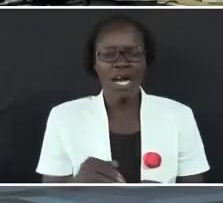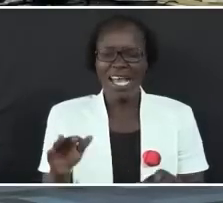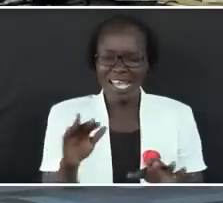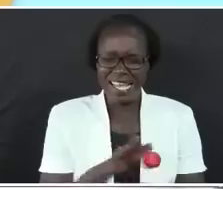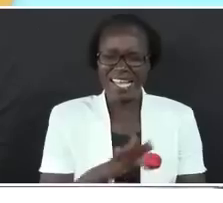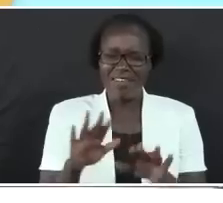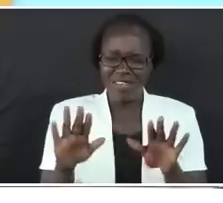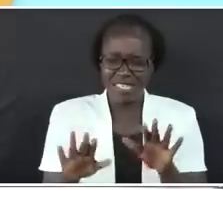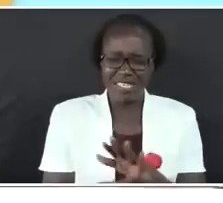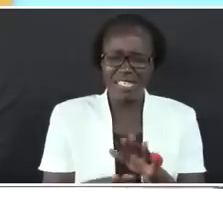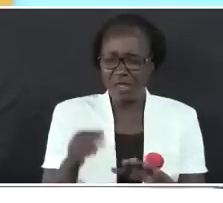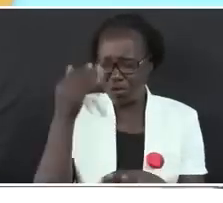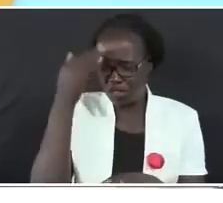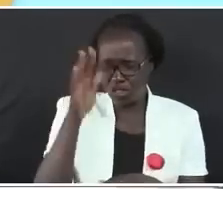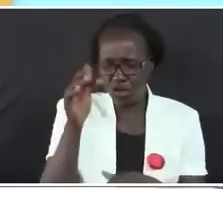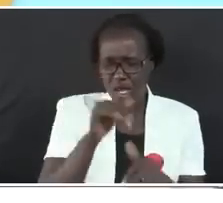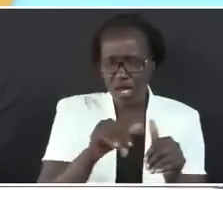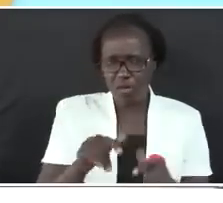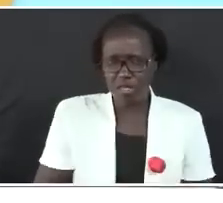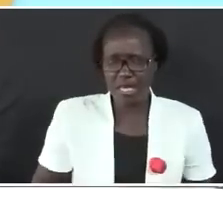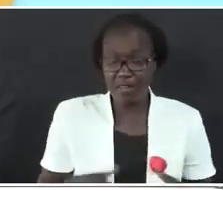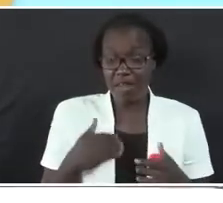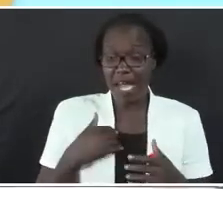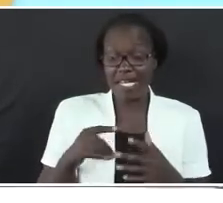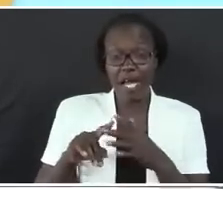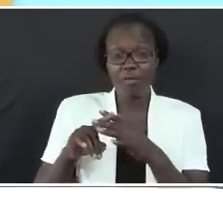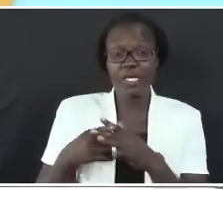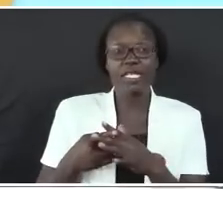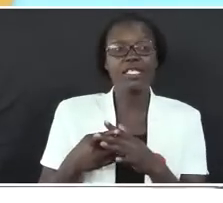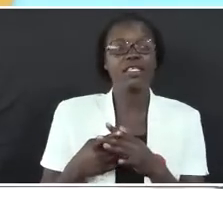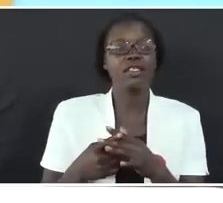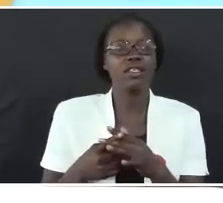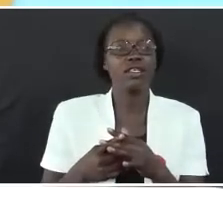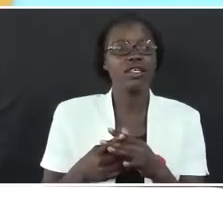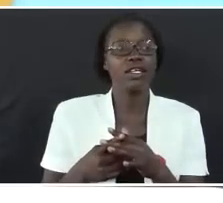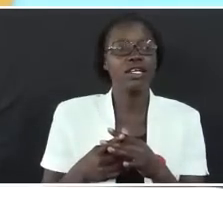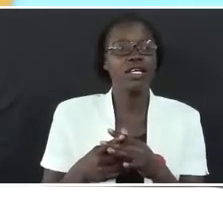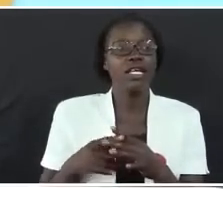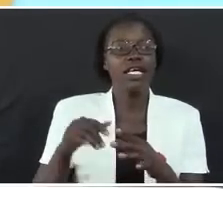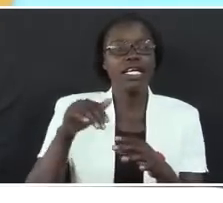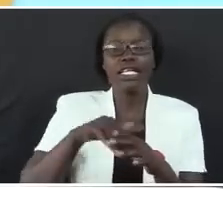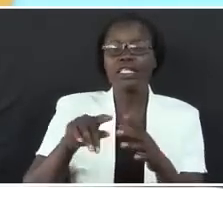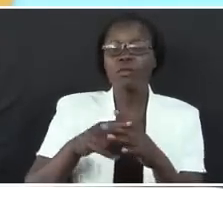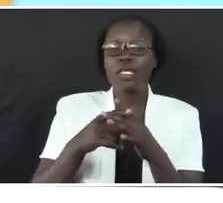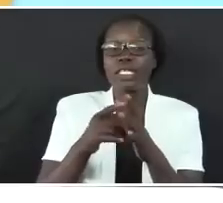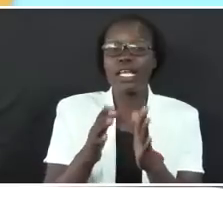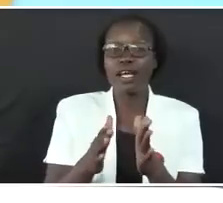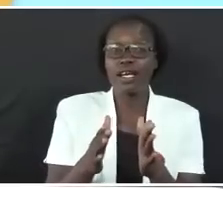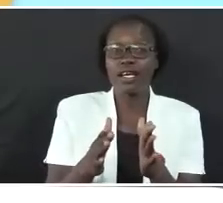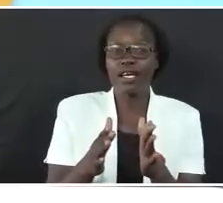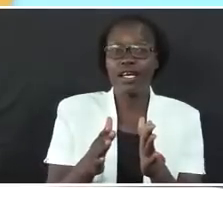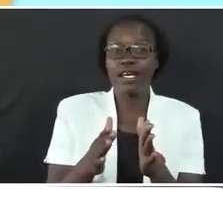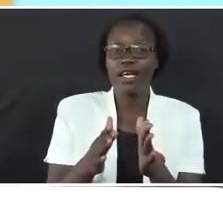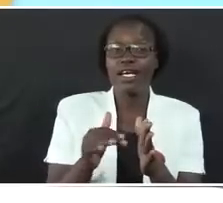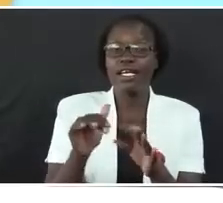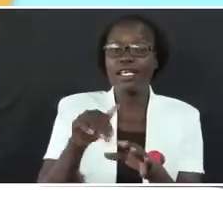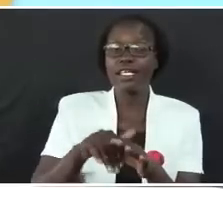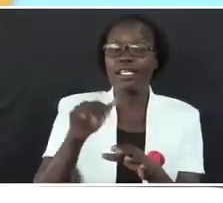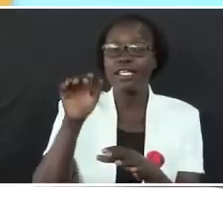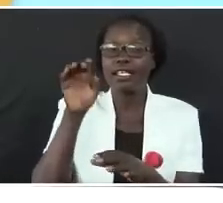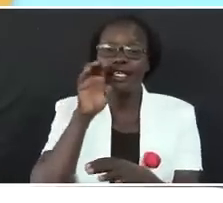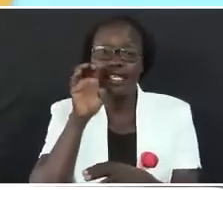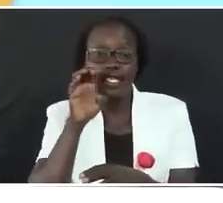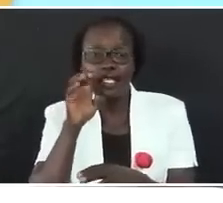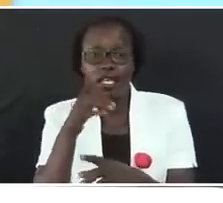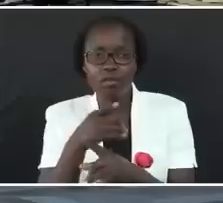Everything we need to know about life had a beginning in the beginning, in Eden.